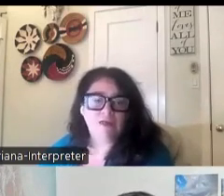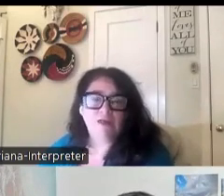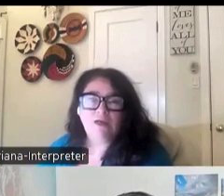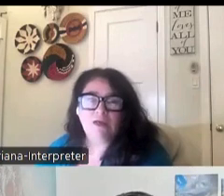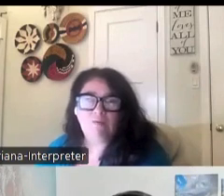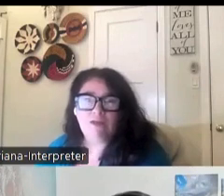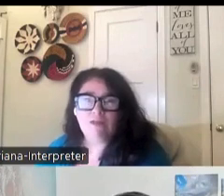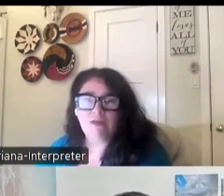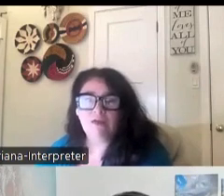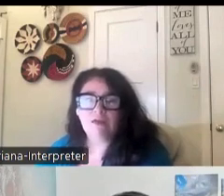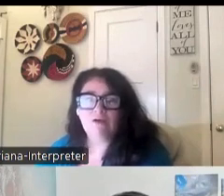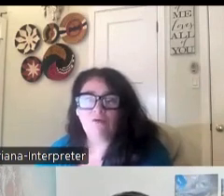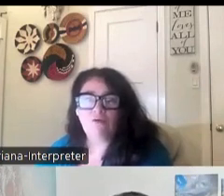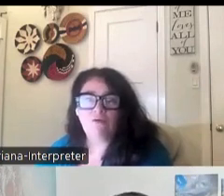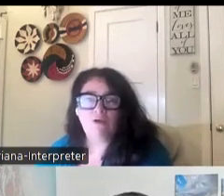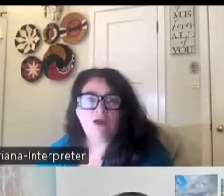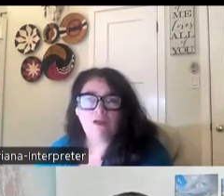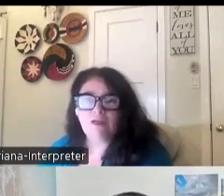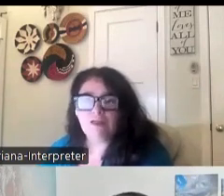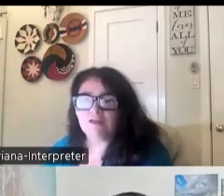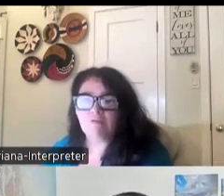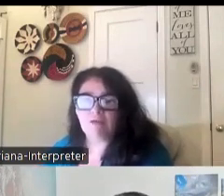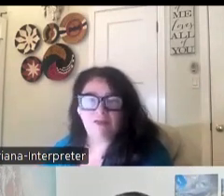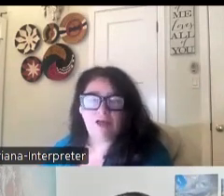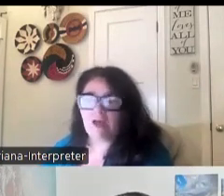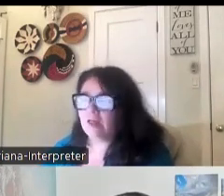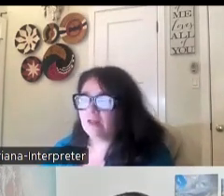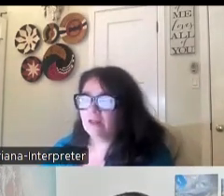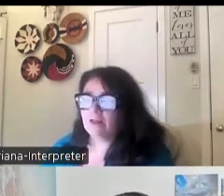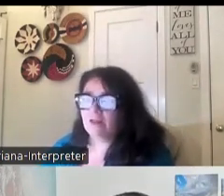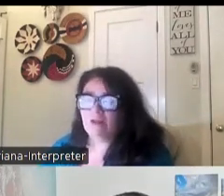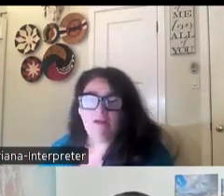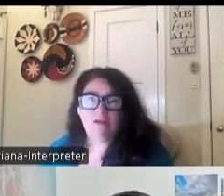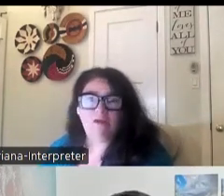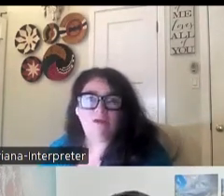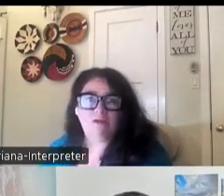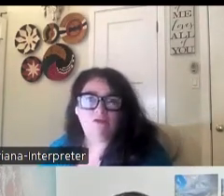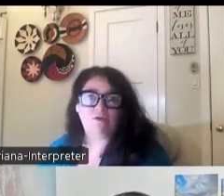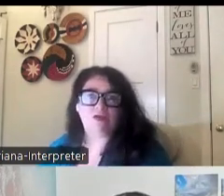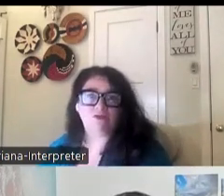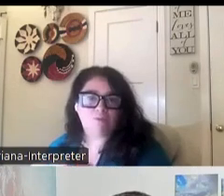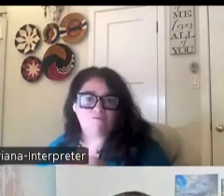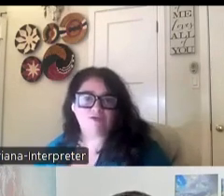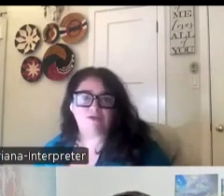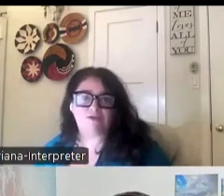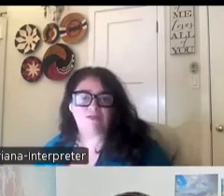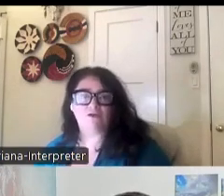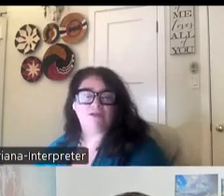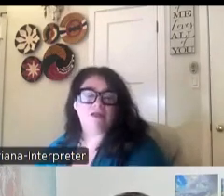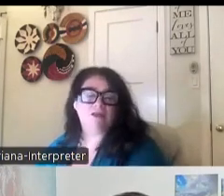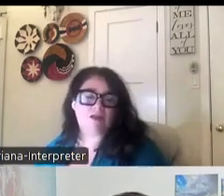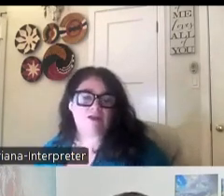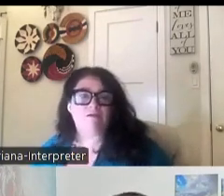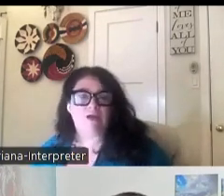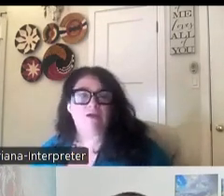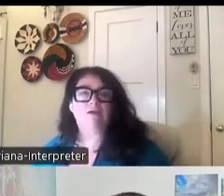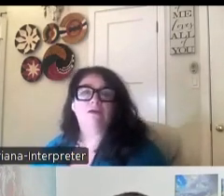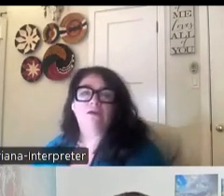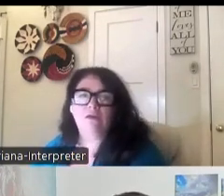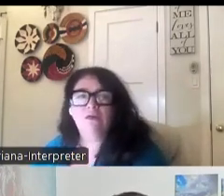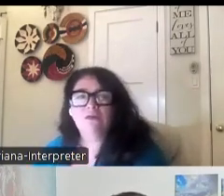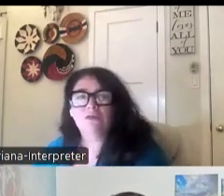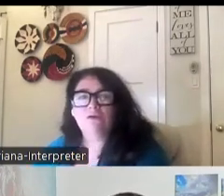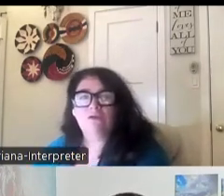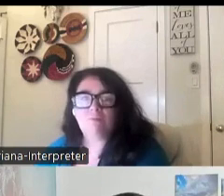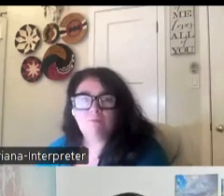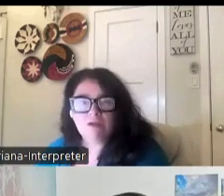the atmosphere and keeps that cold, moist air in the fog layer trapped near the surface. That, too, increases in a warming